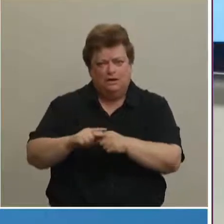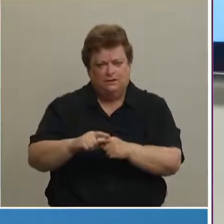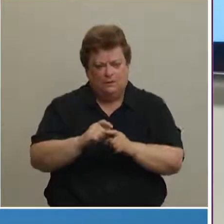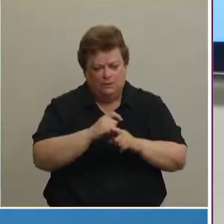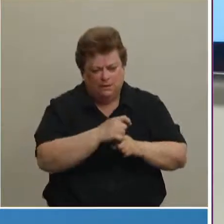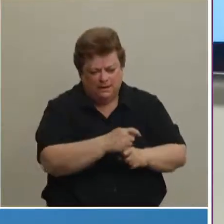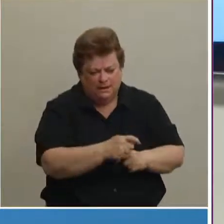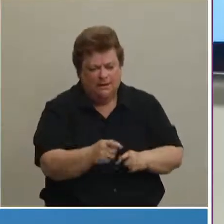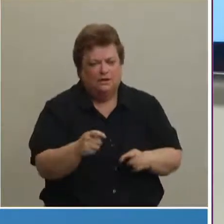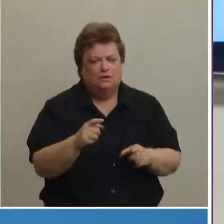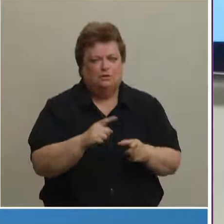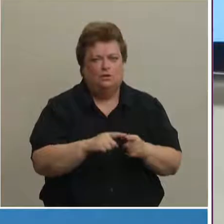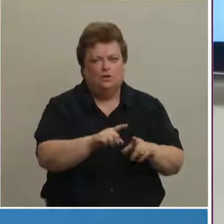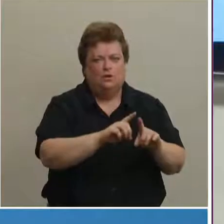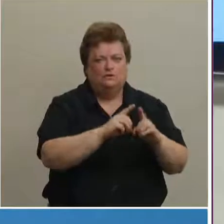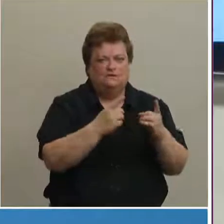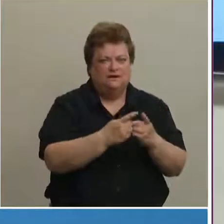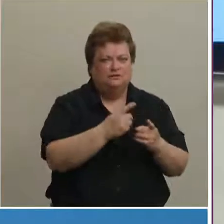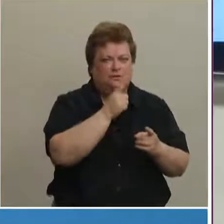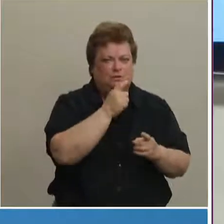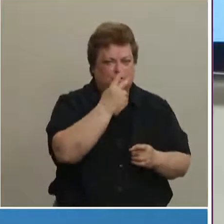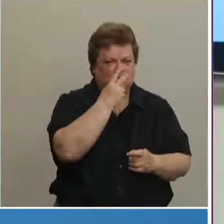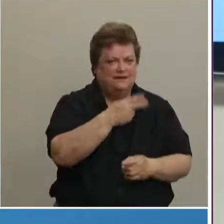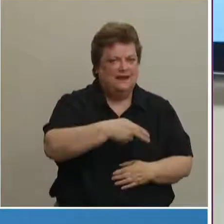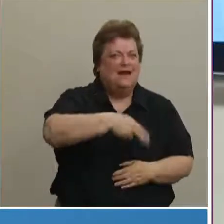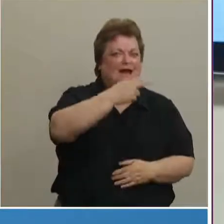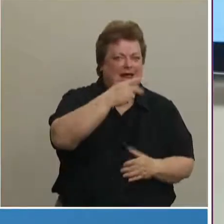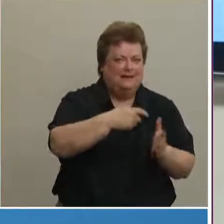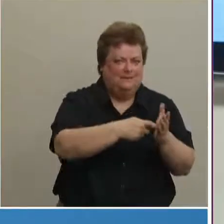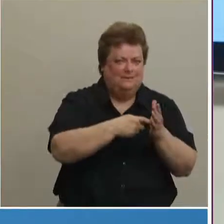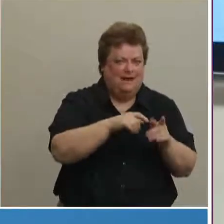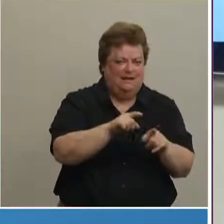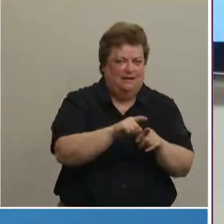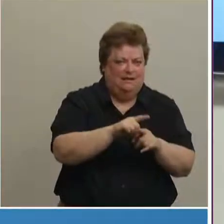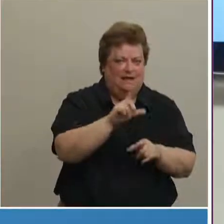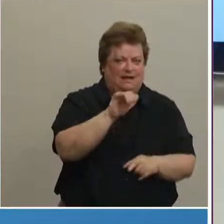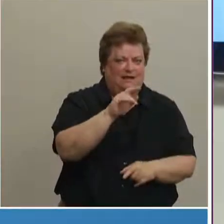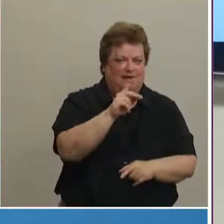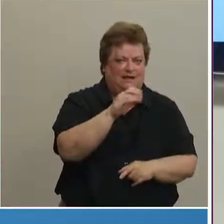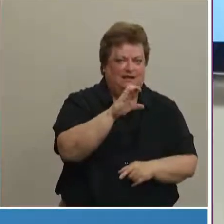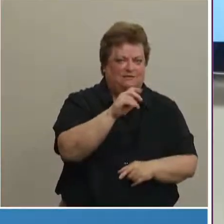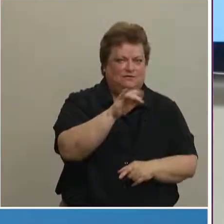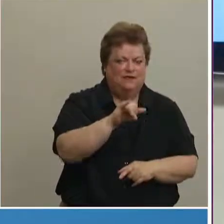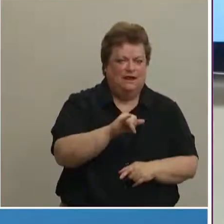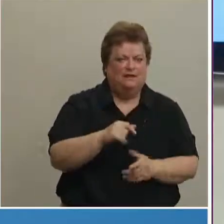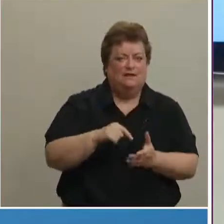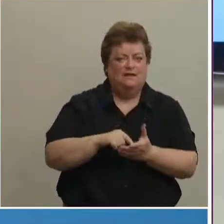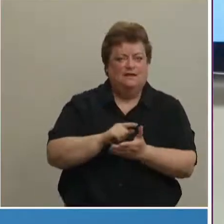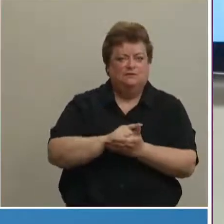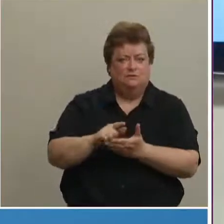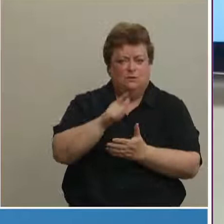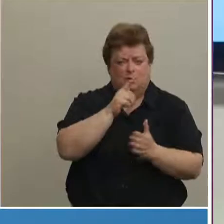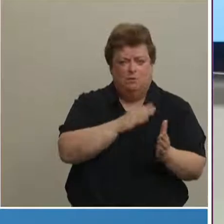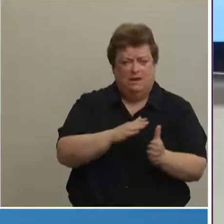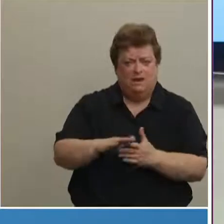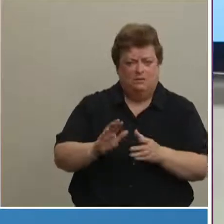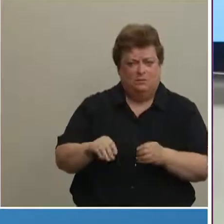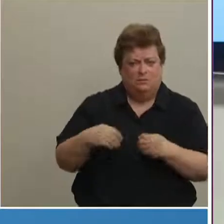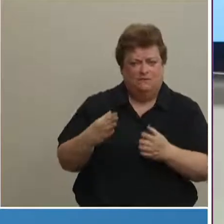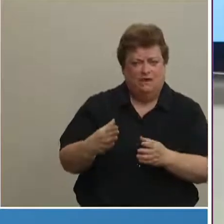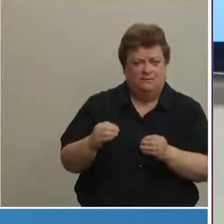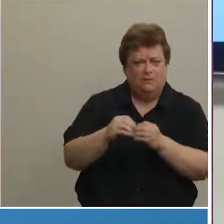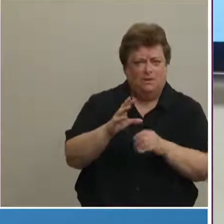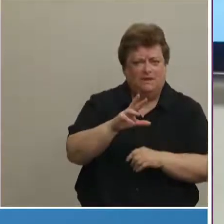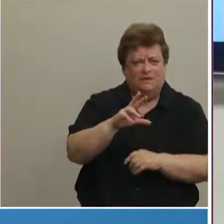districts that are seeing higher demand, like Lancaster County. This week, we are planning to provide more than